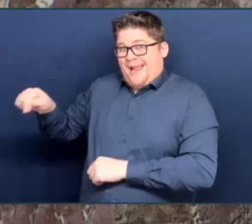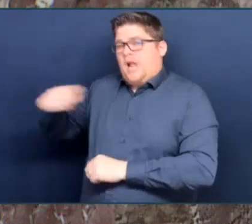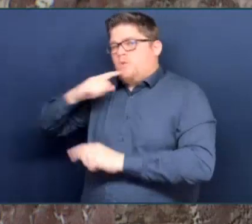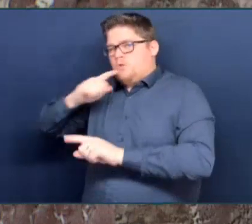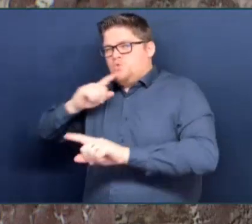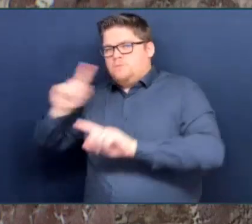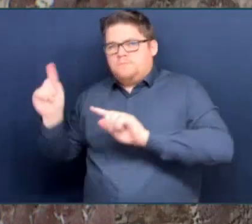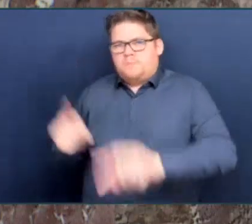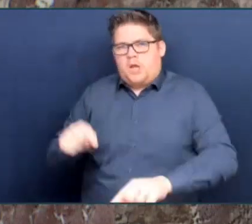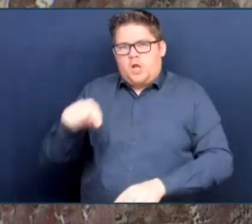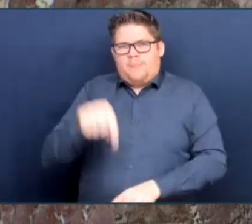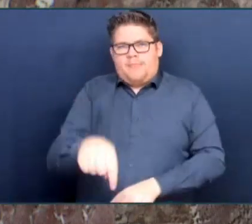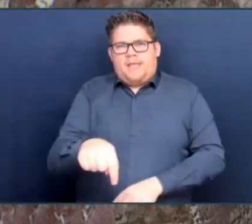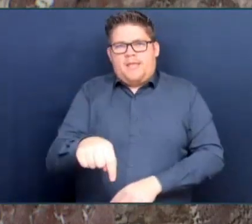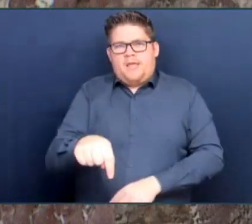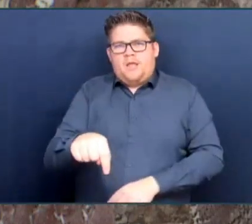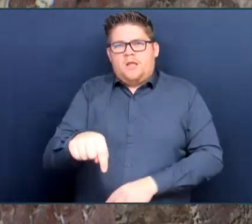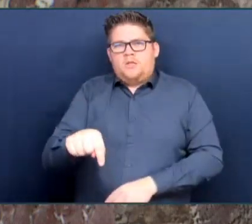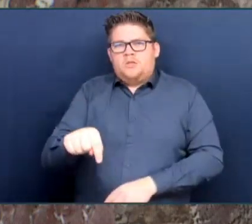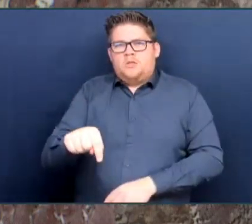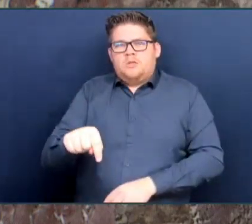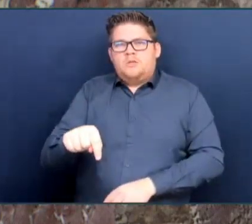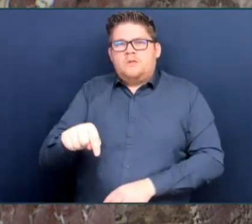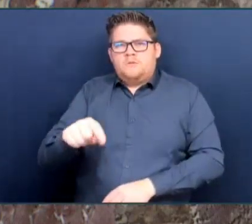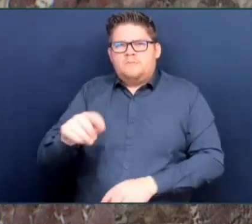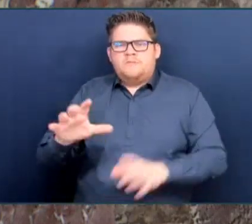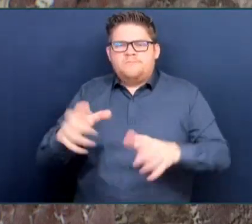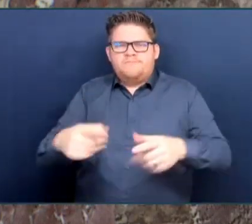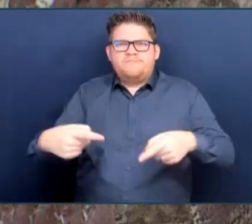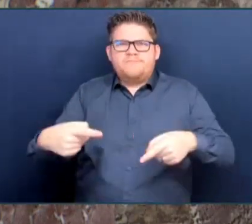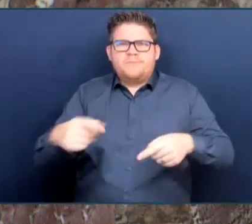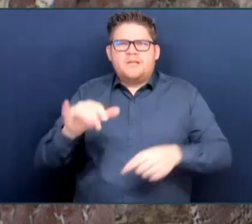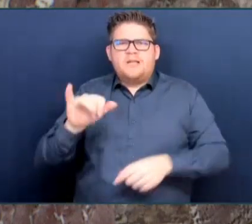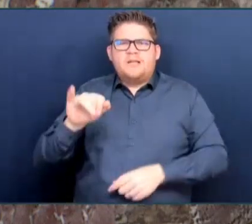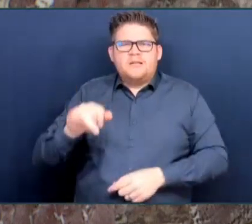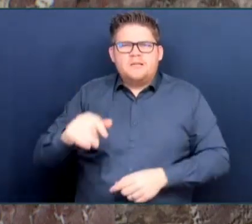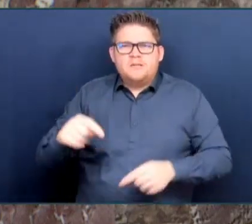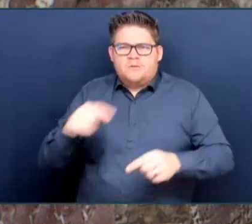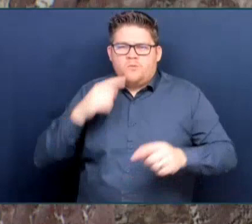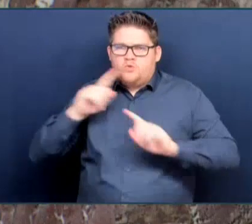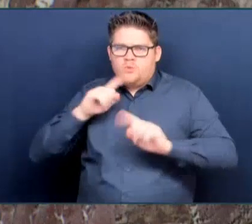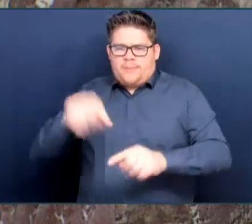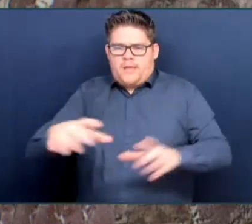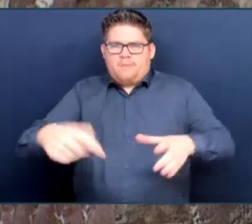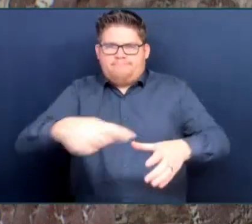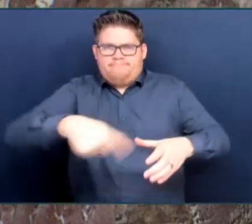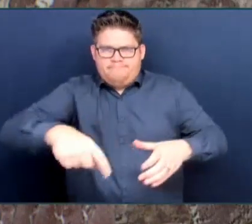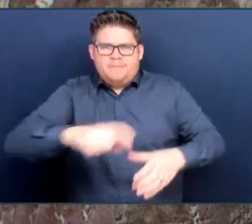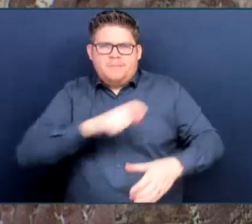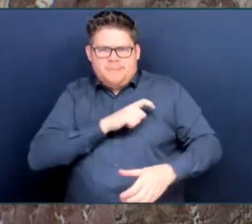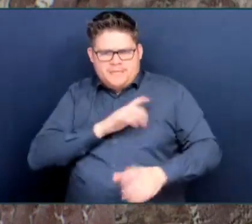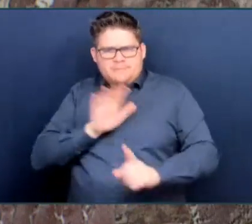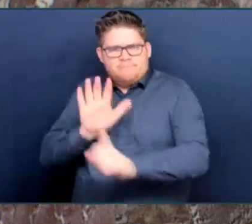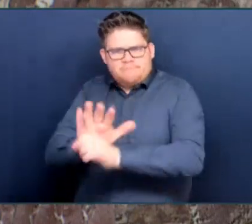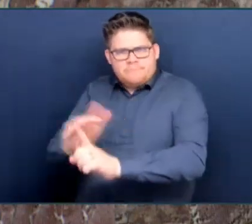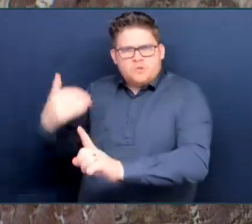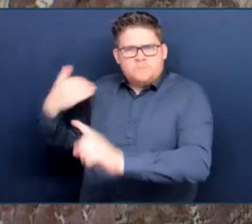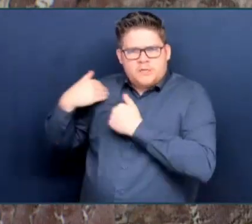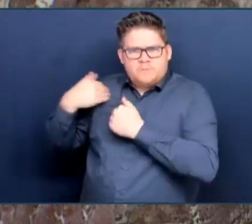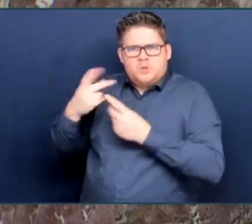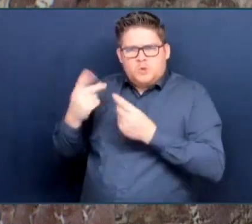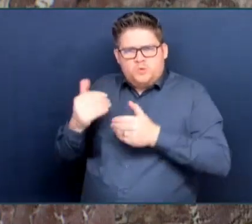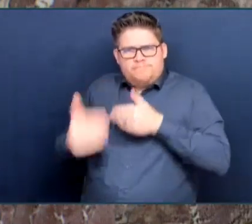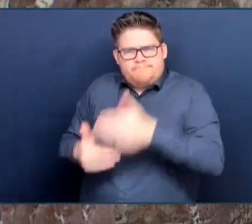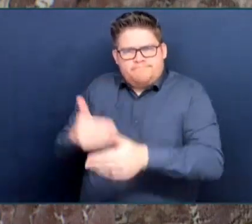that. And you cannot, on one hand, say, hey, we like